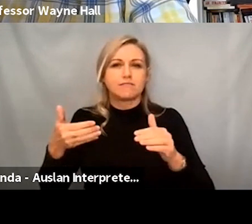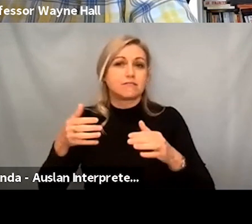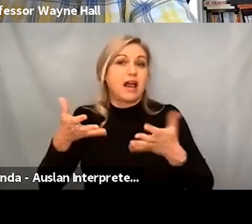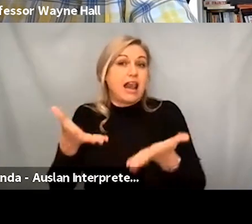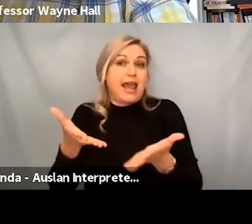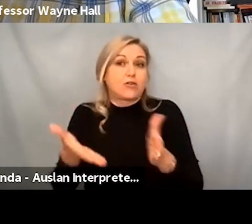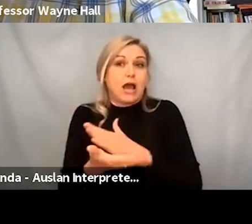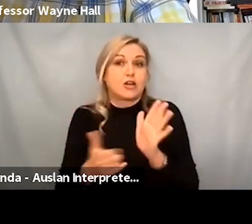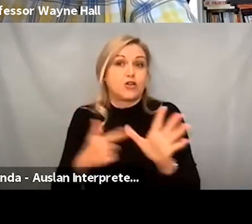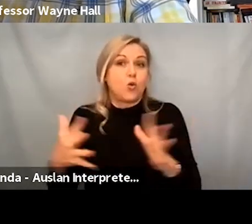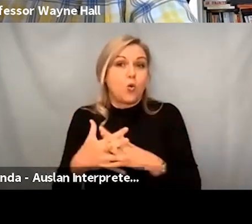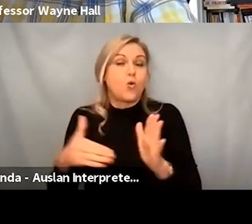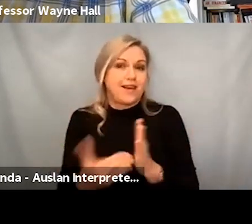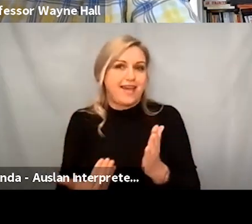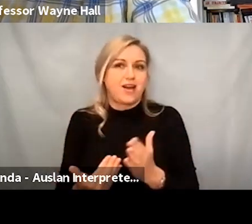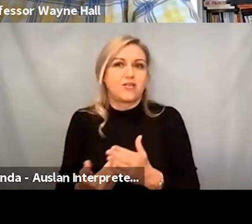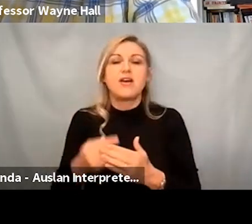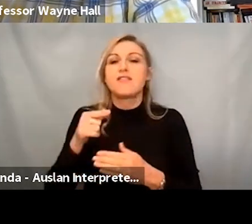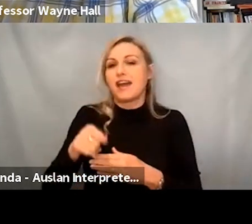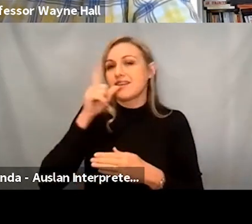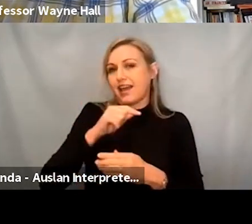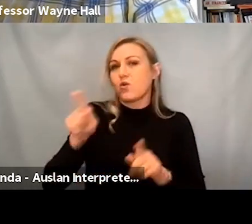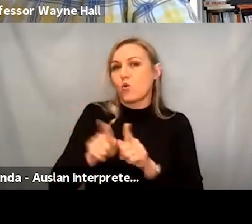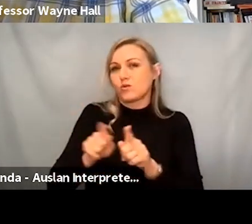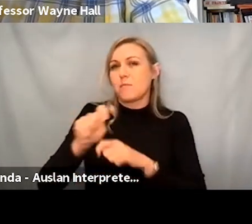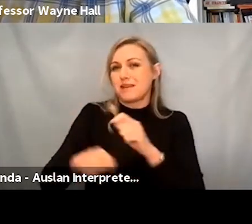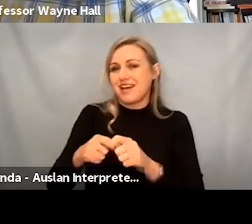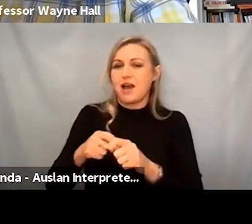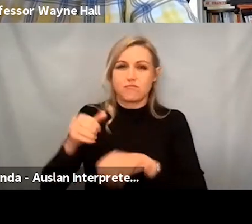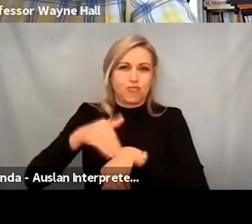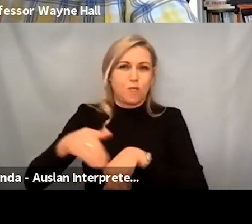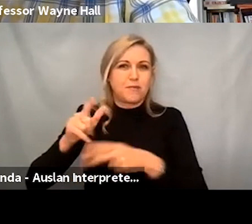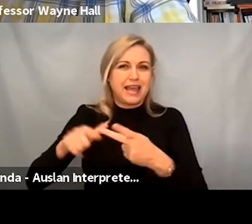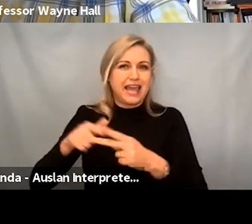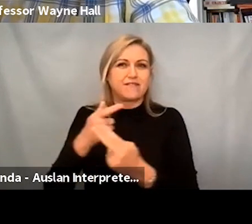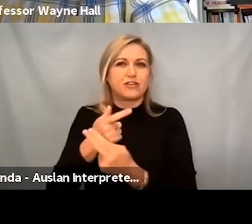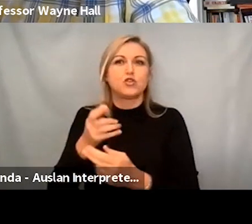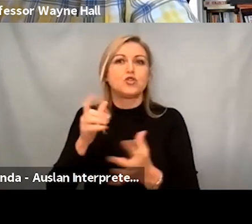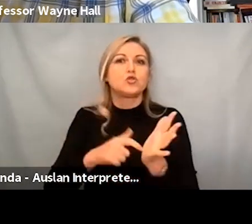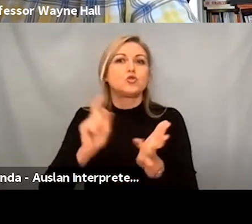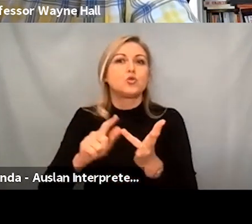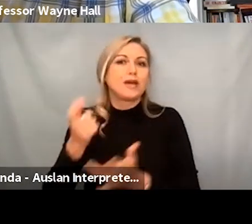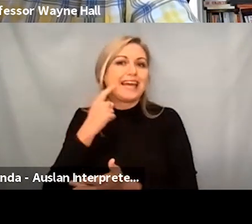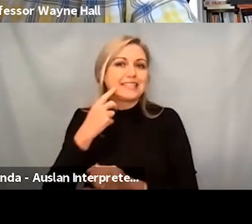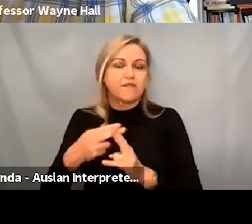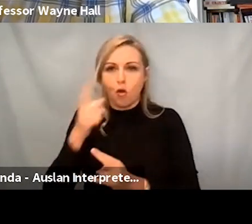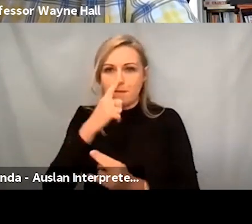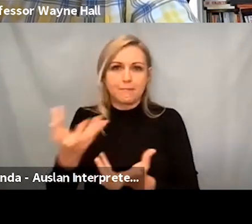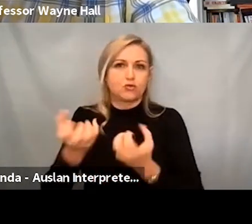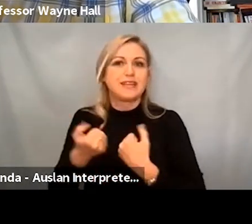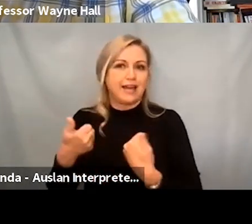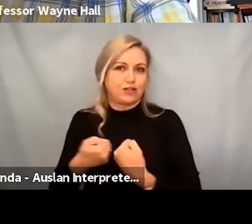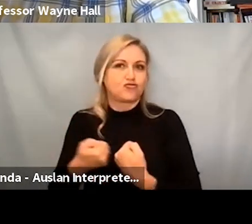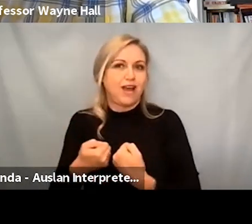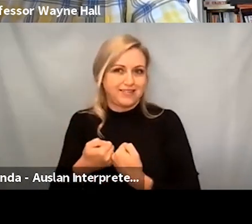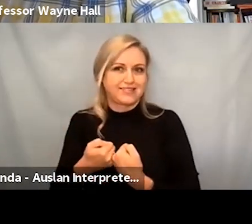ayahuasca, which contains DMT, and peyote. The extent to which these sorts of substances can